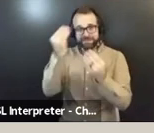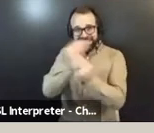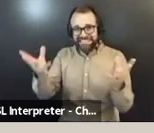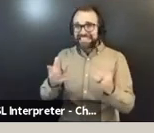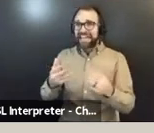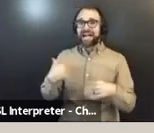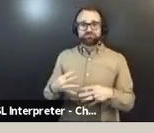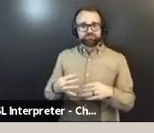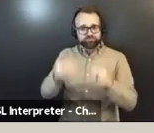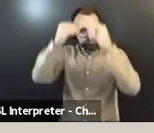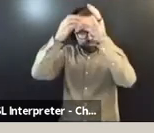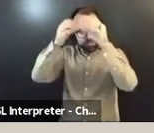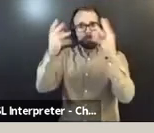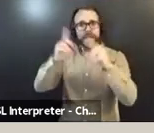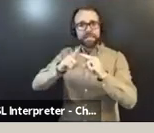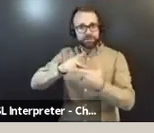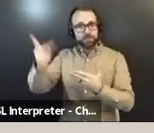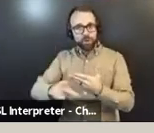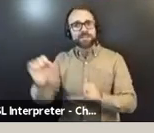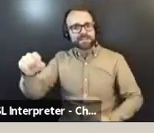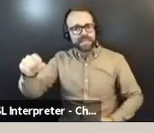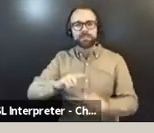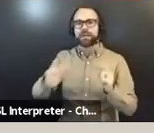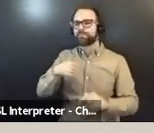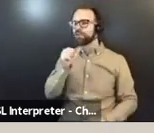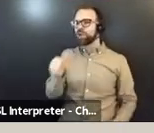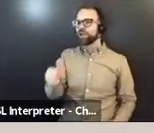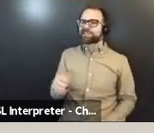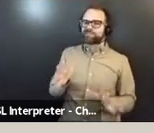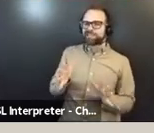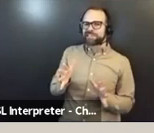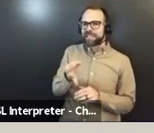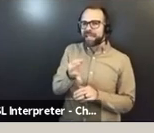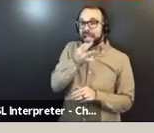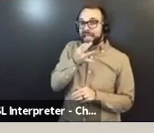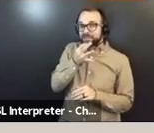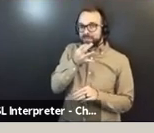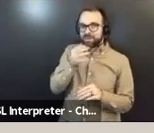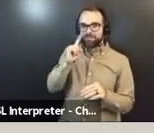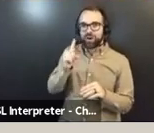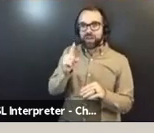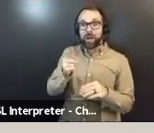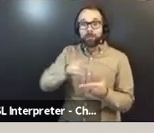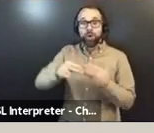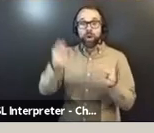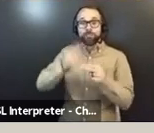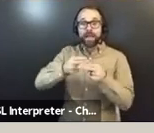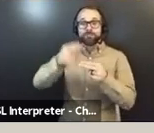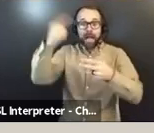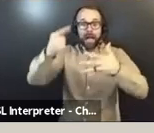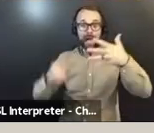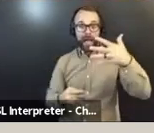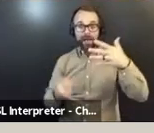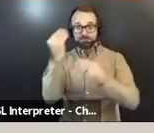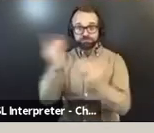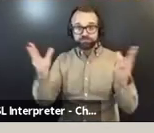of the programs, but I'm no longer the expert in that sense by reeling off program names because I don't do it every day anymore.